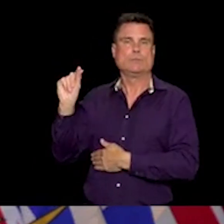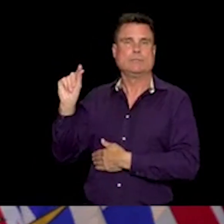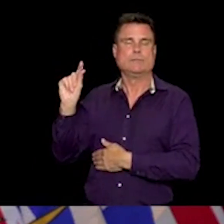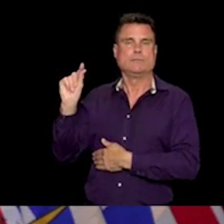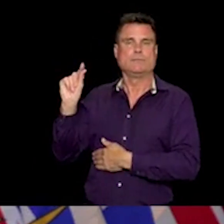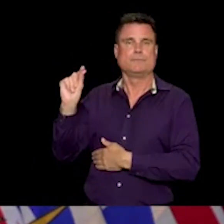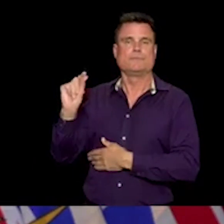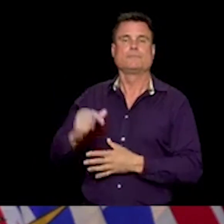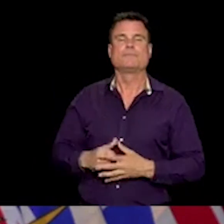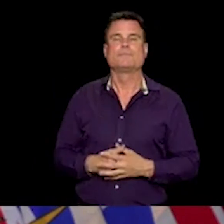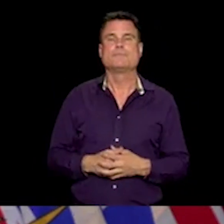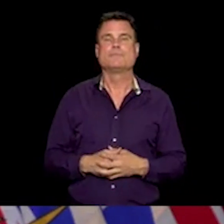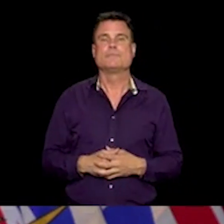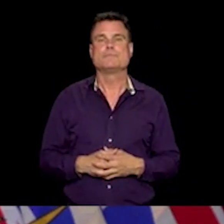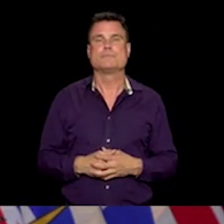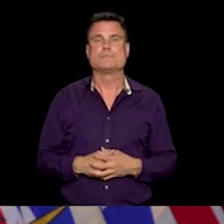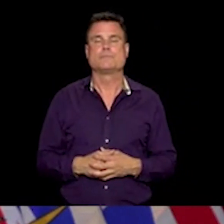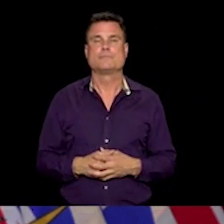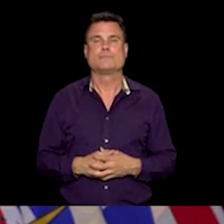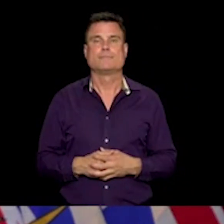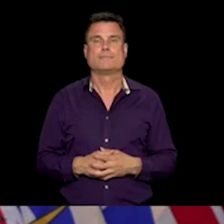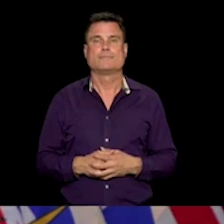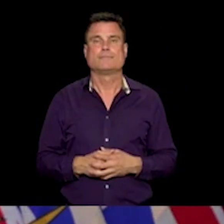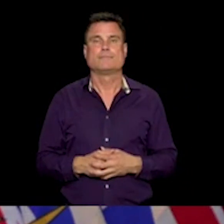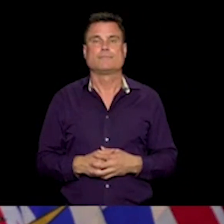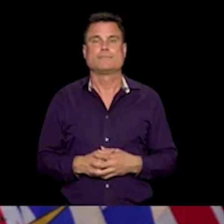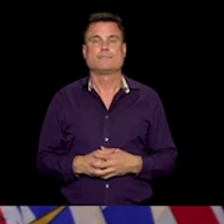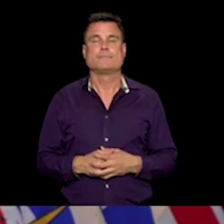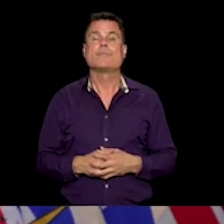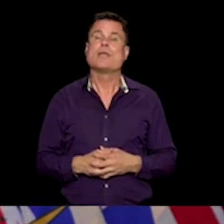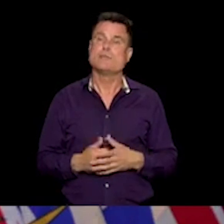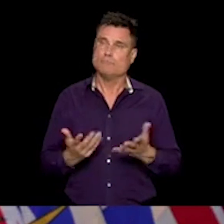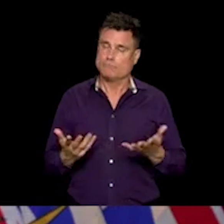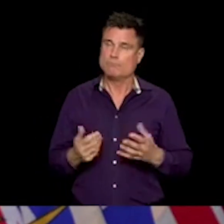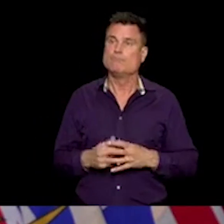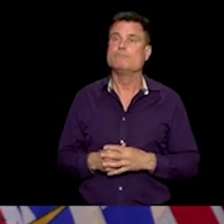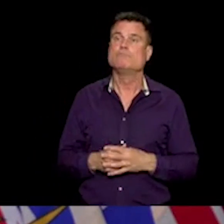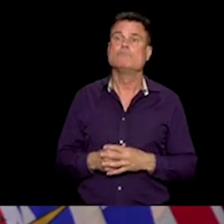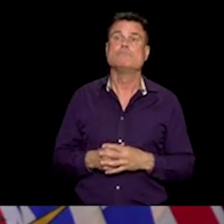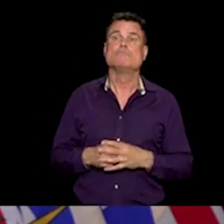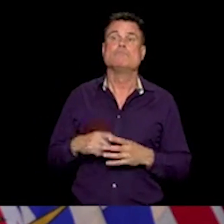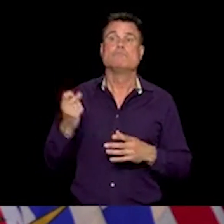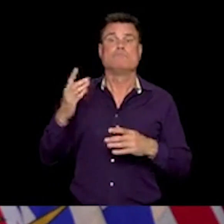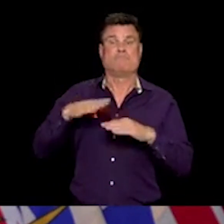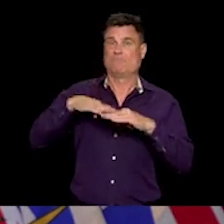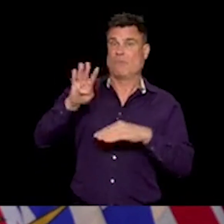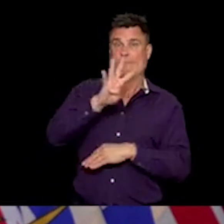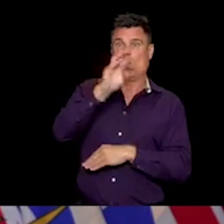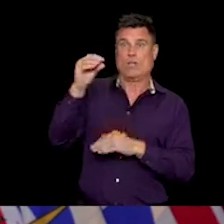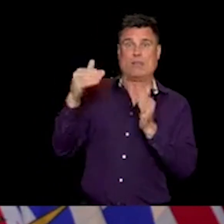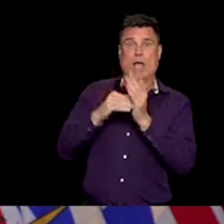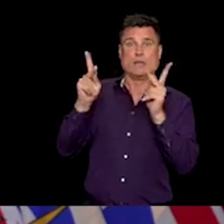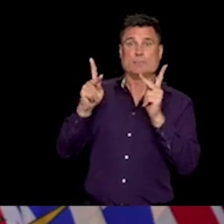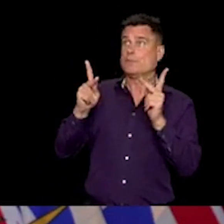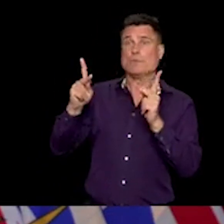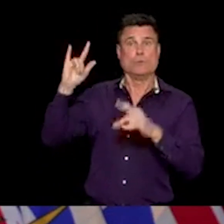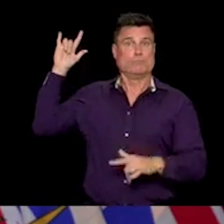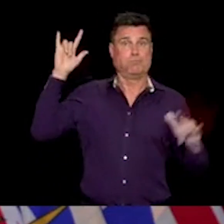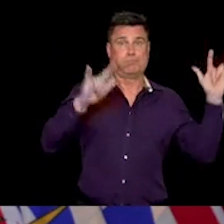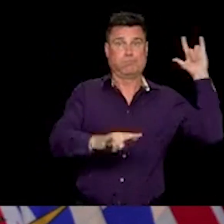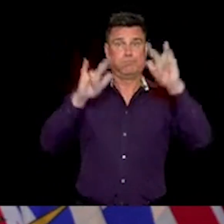and 2 in long-term care and Fraser Health. And our condolences go to the families and the care providers and the